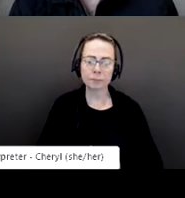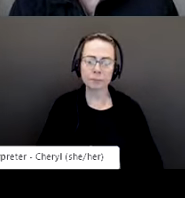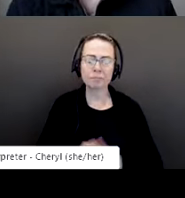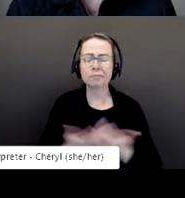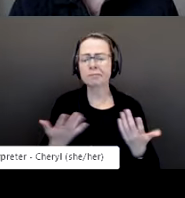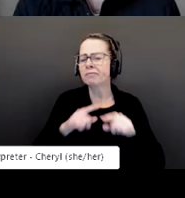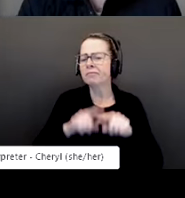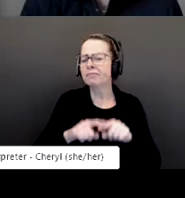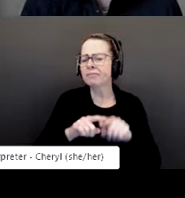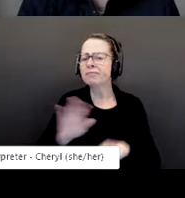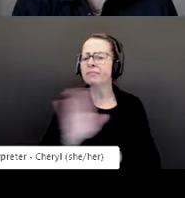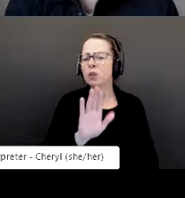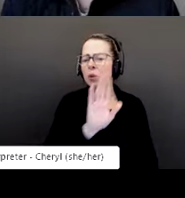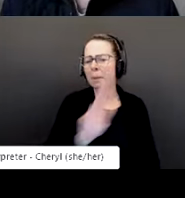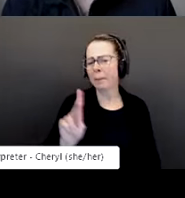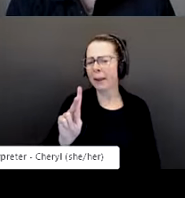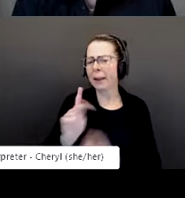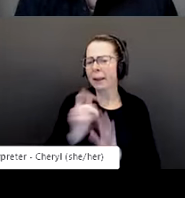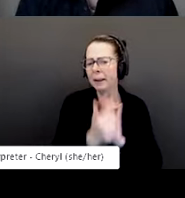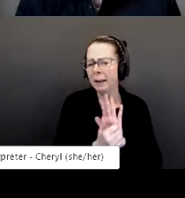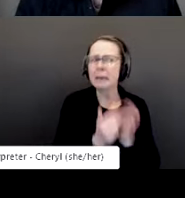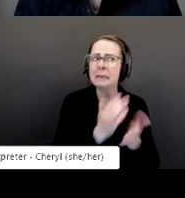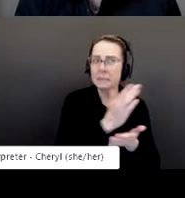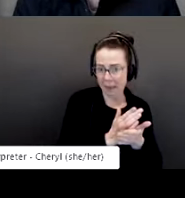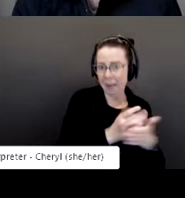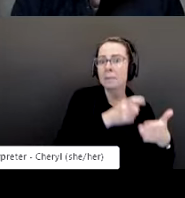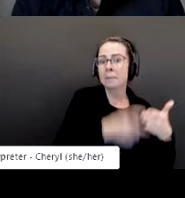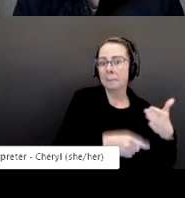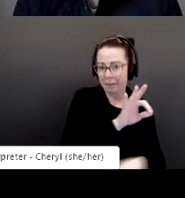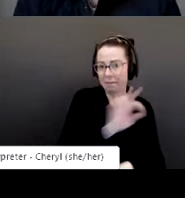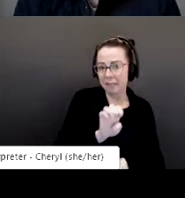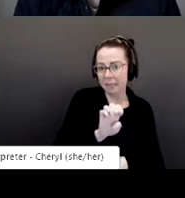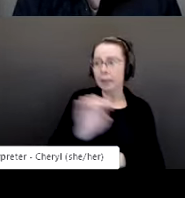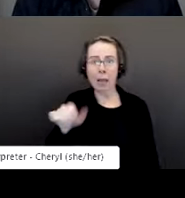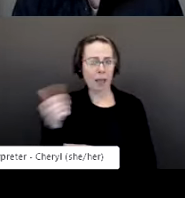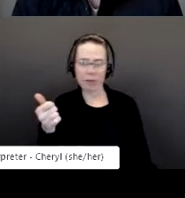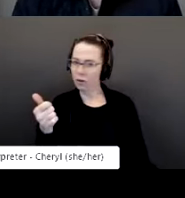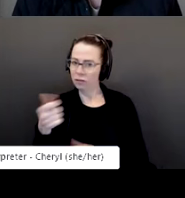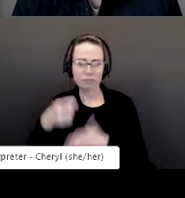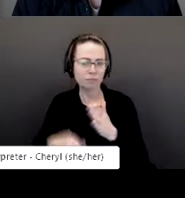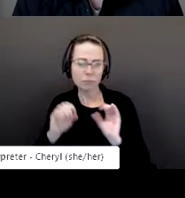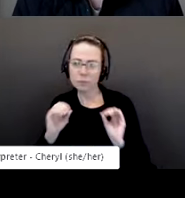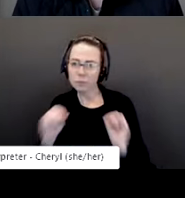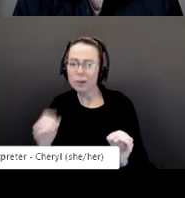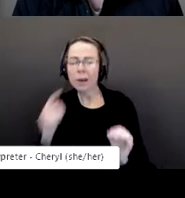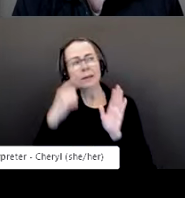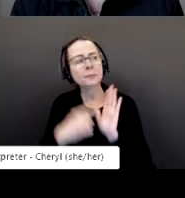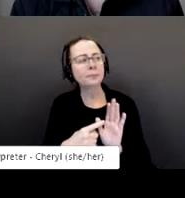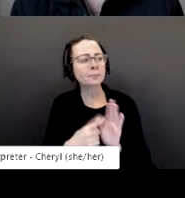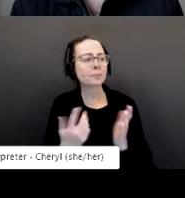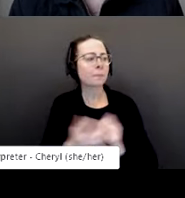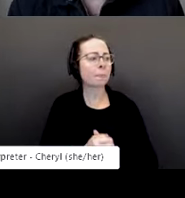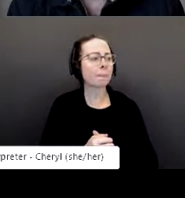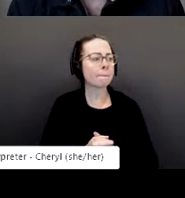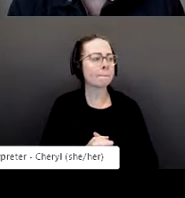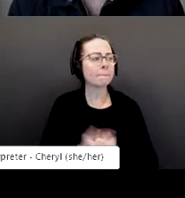for one account, not another. What do I mean by that? Well, imagine that you want to send money to